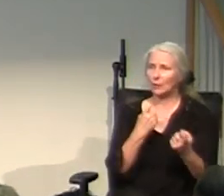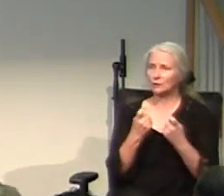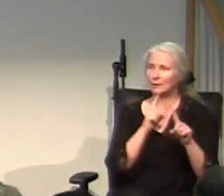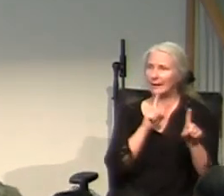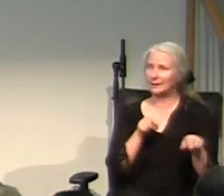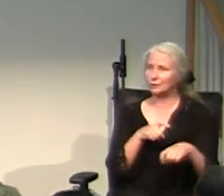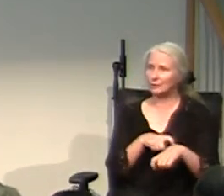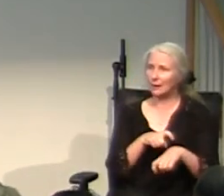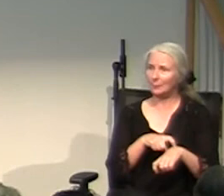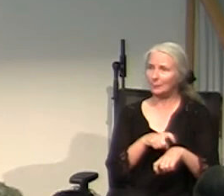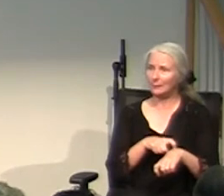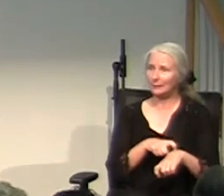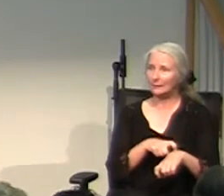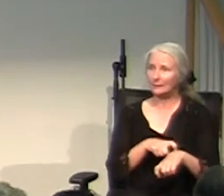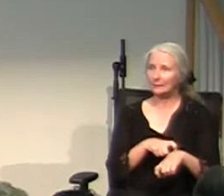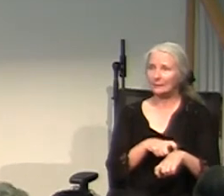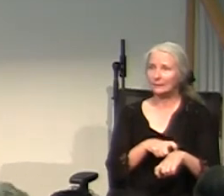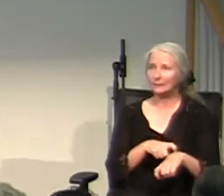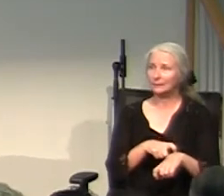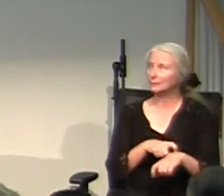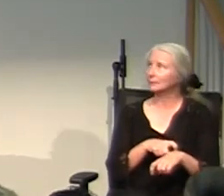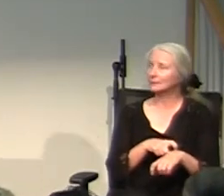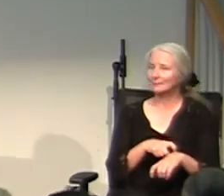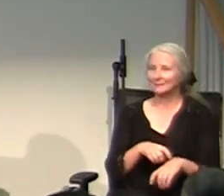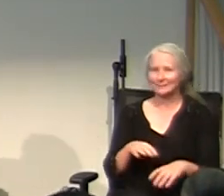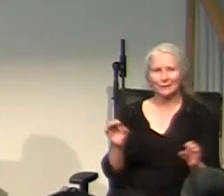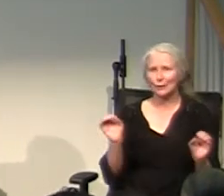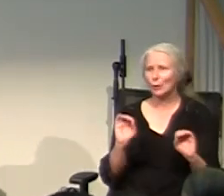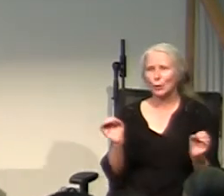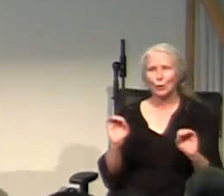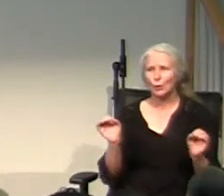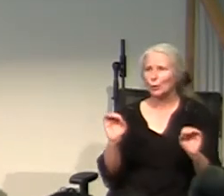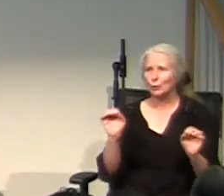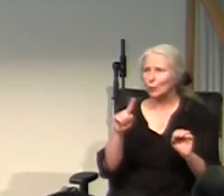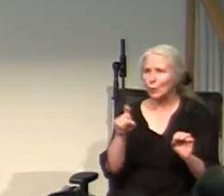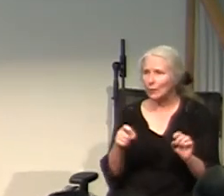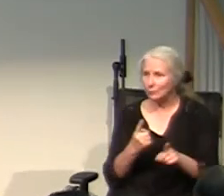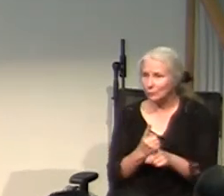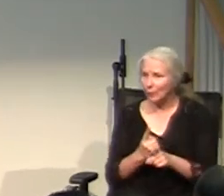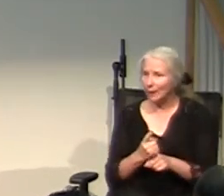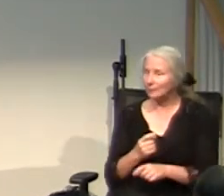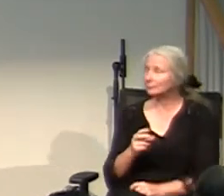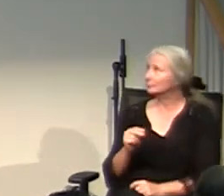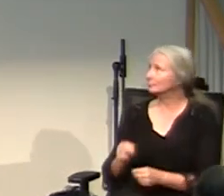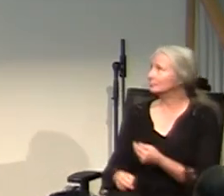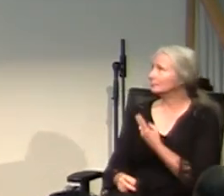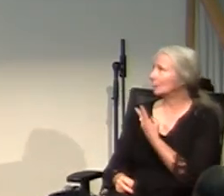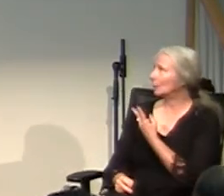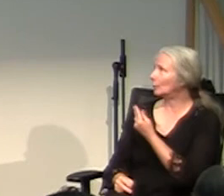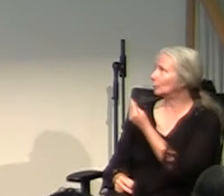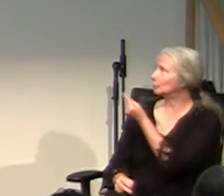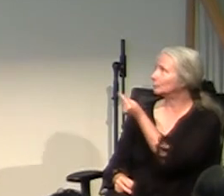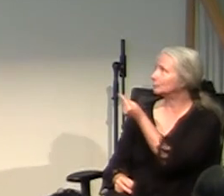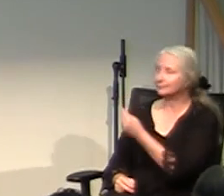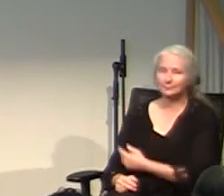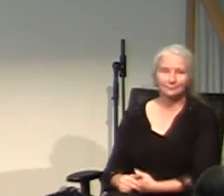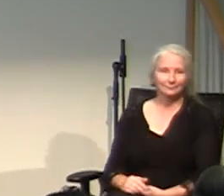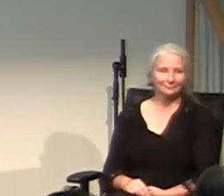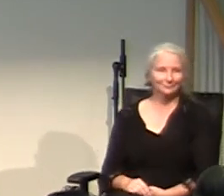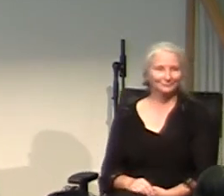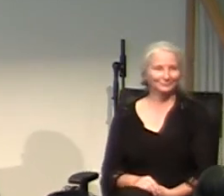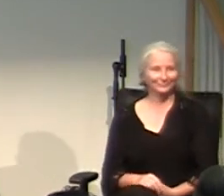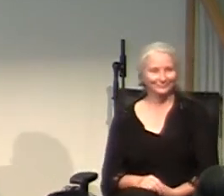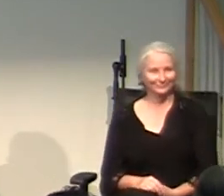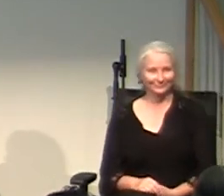There will be no question, I'm sure. Okay. All right. Let me drop down, because